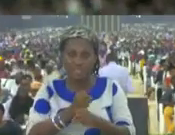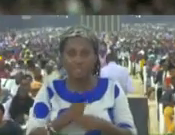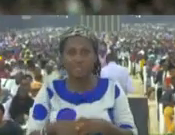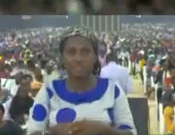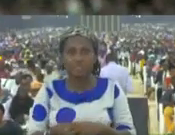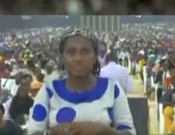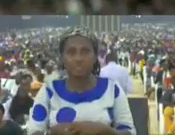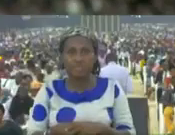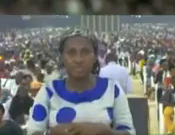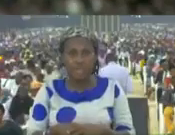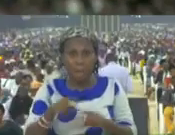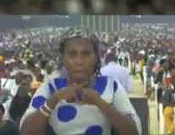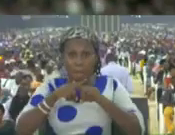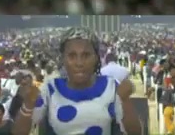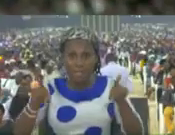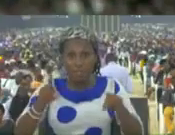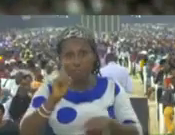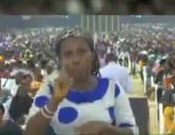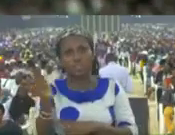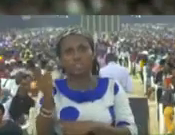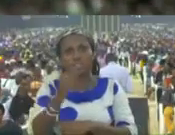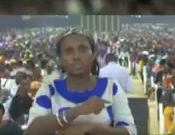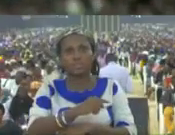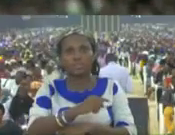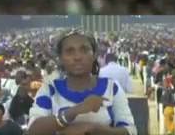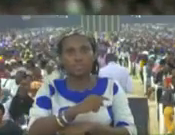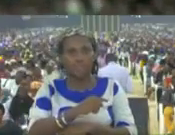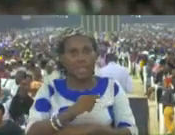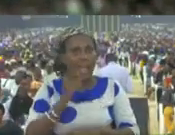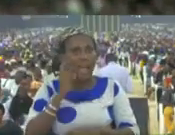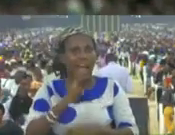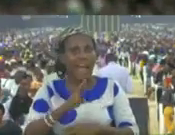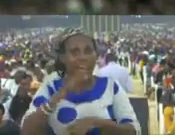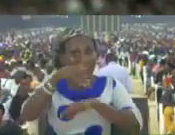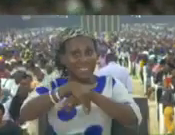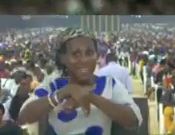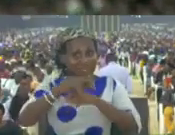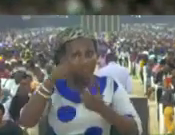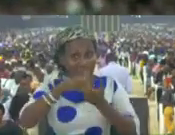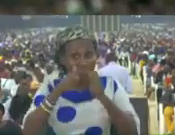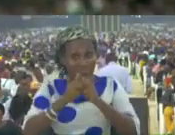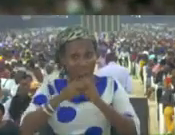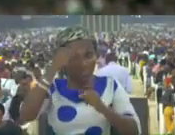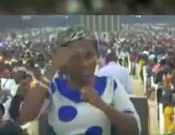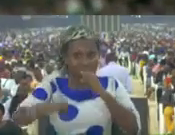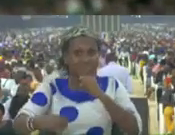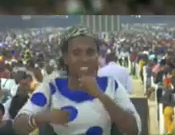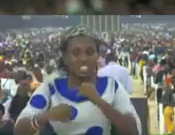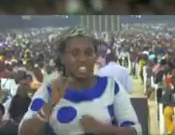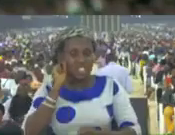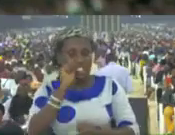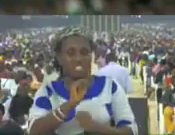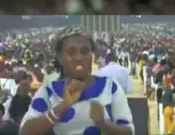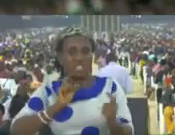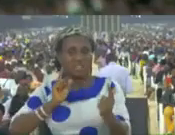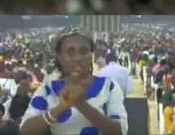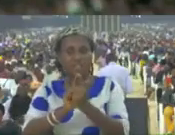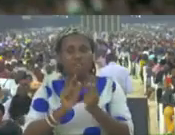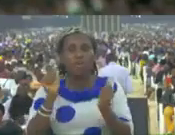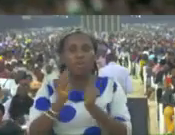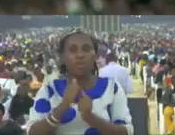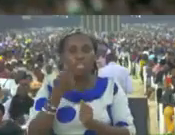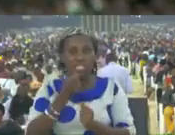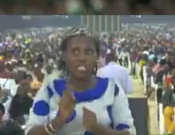But one day, her night ended. She came in contact with the one who said, I am